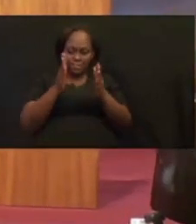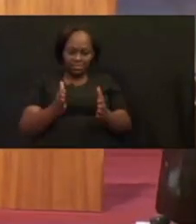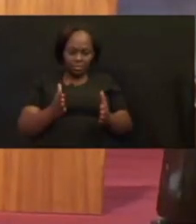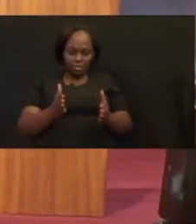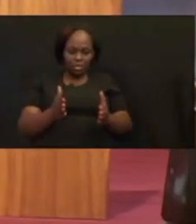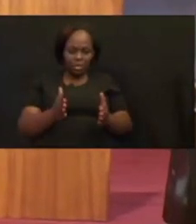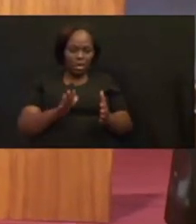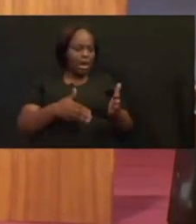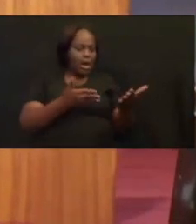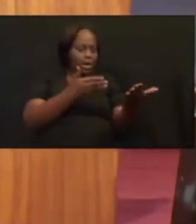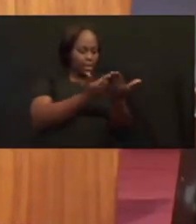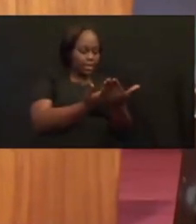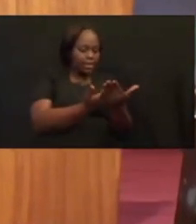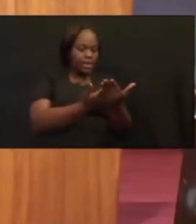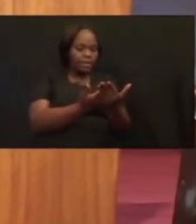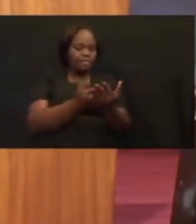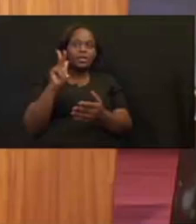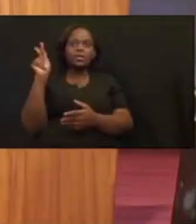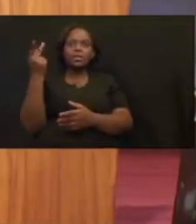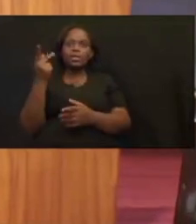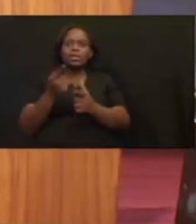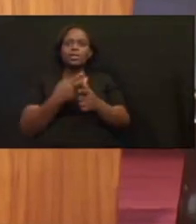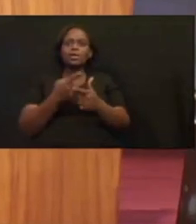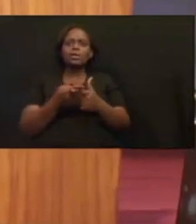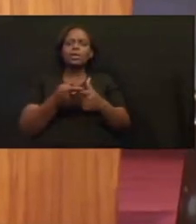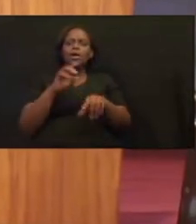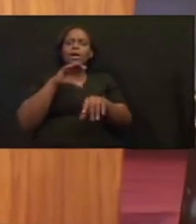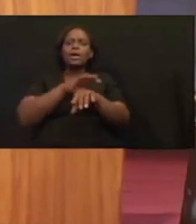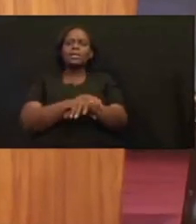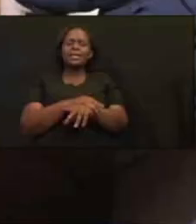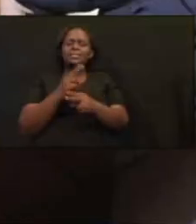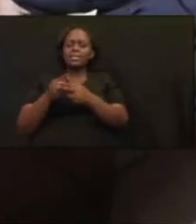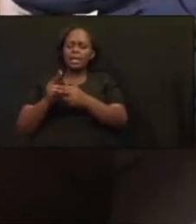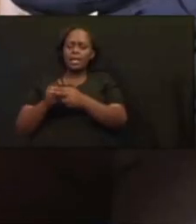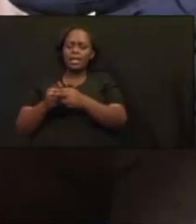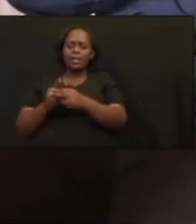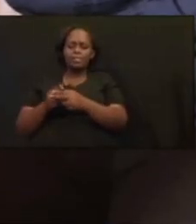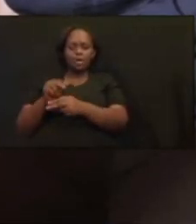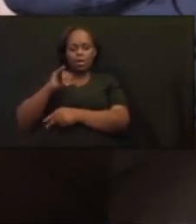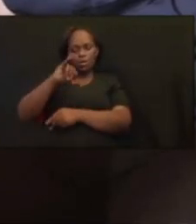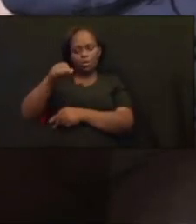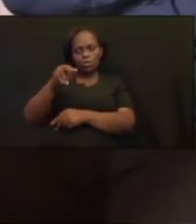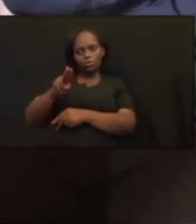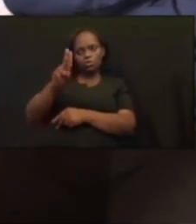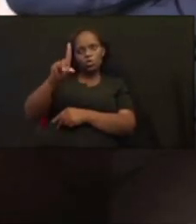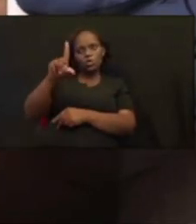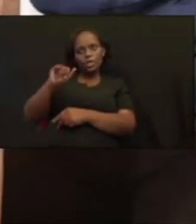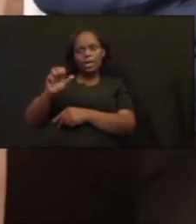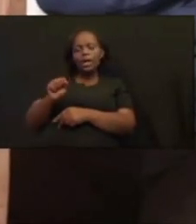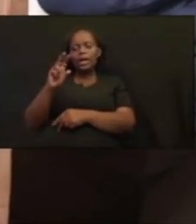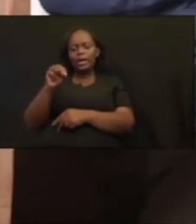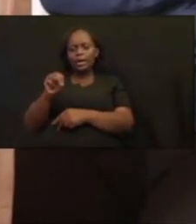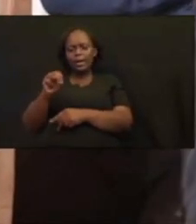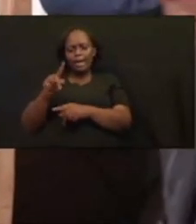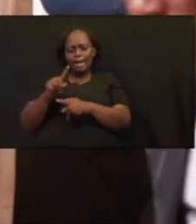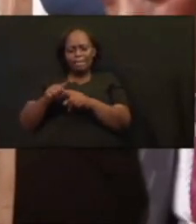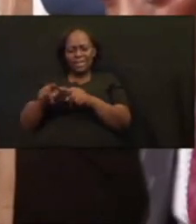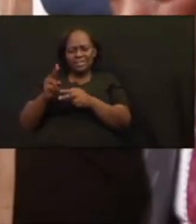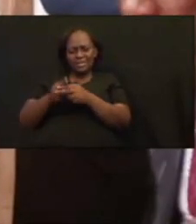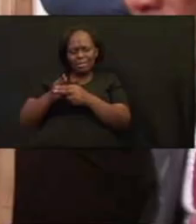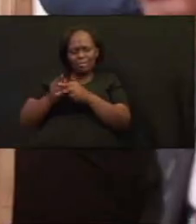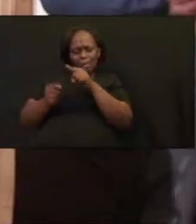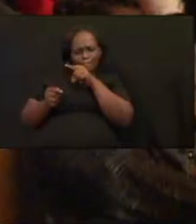So they gave you a name for territorial identification. But that is not your original name. Verse